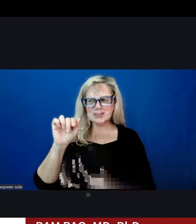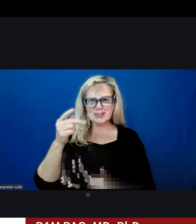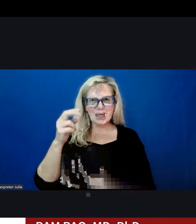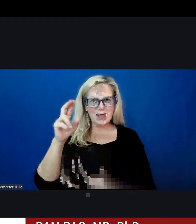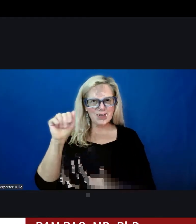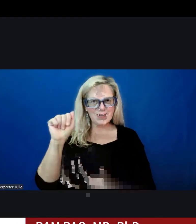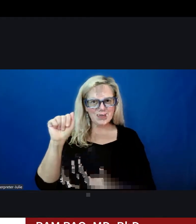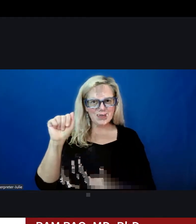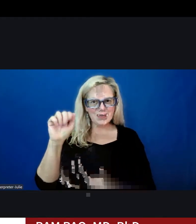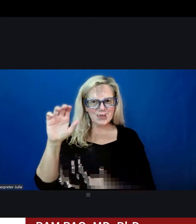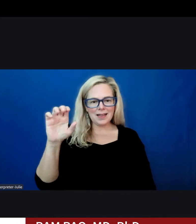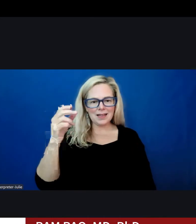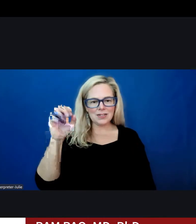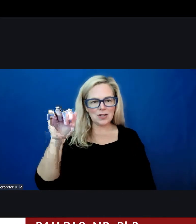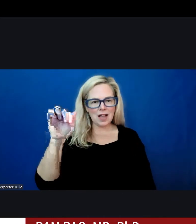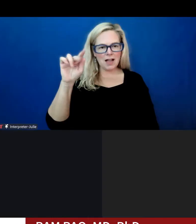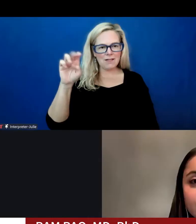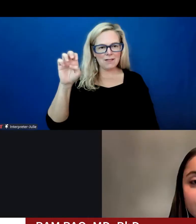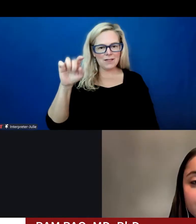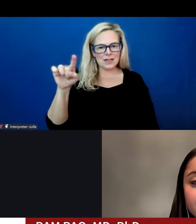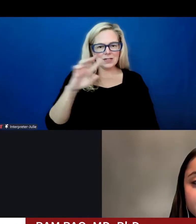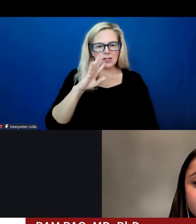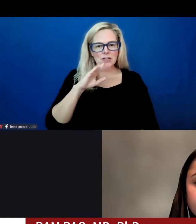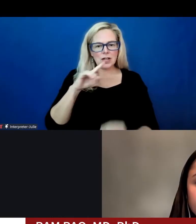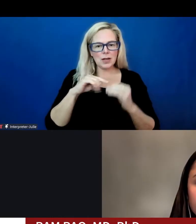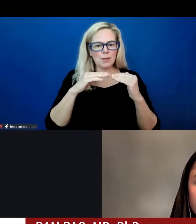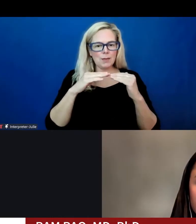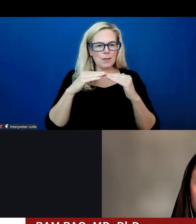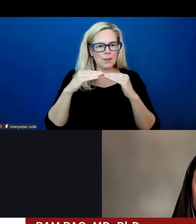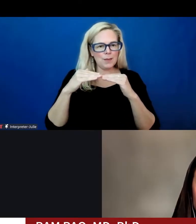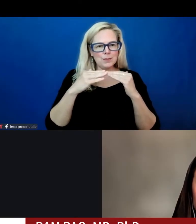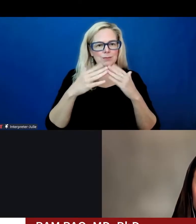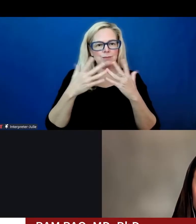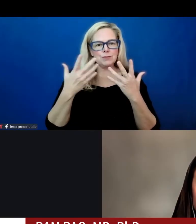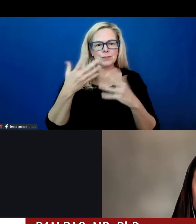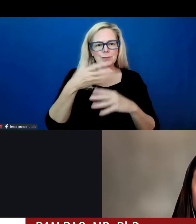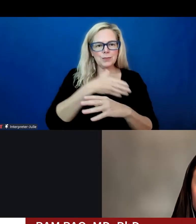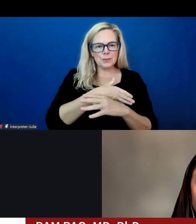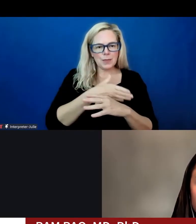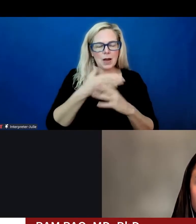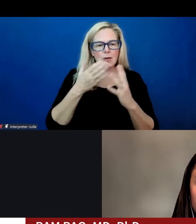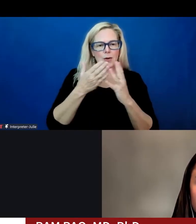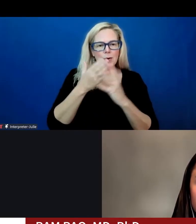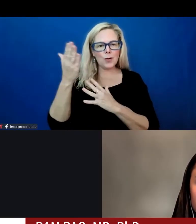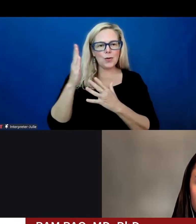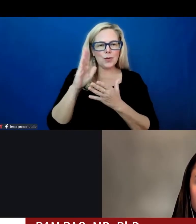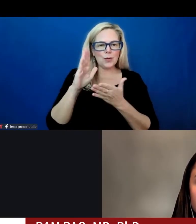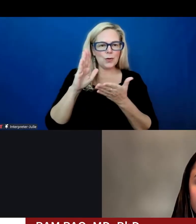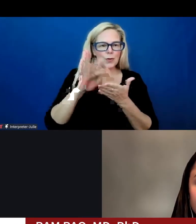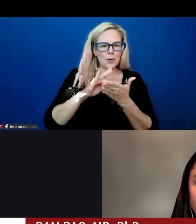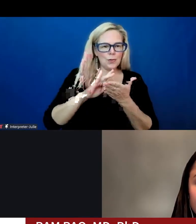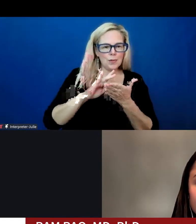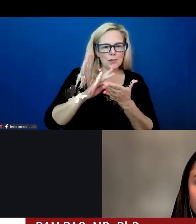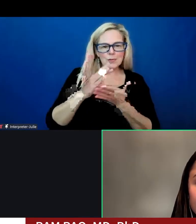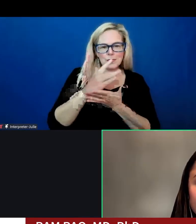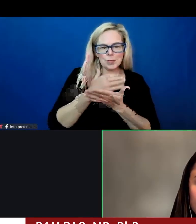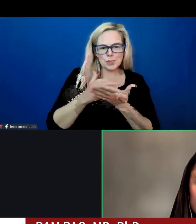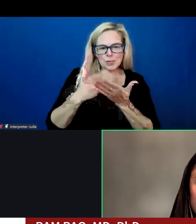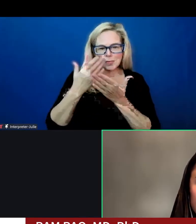Peer Power, Reframing Disability and Chronic Illnesses in Medical Education through Story, Data, and Collective Action. Thank you,